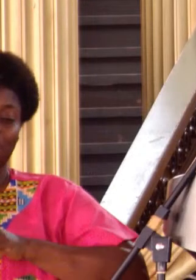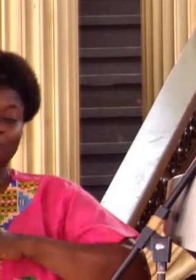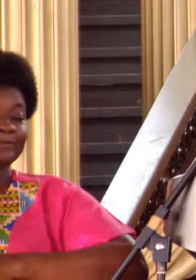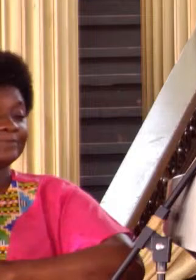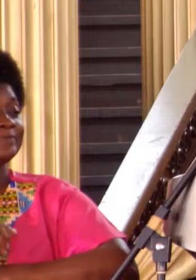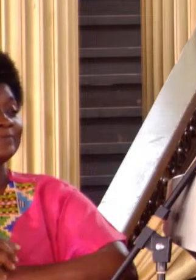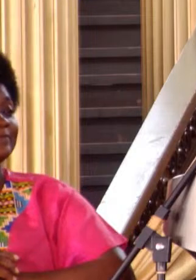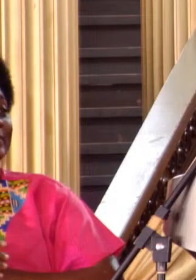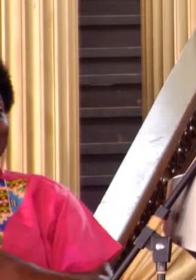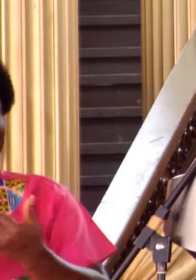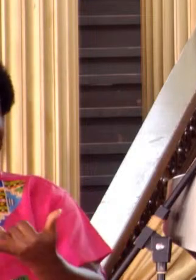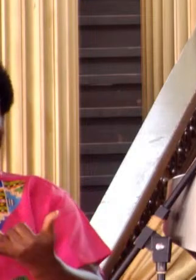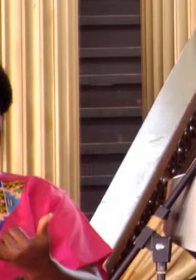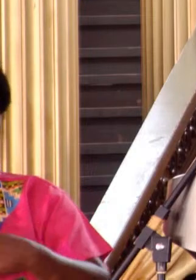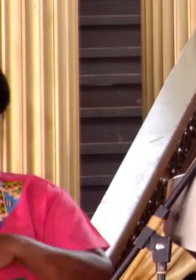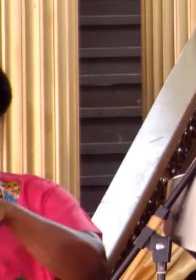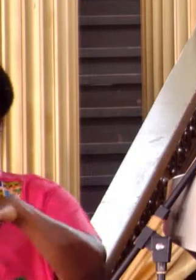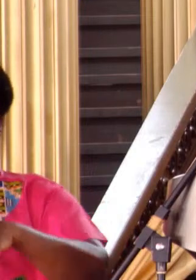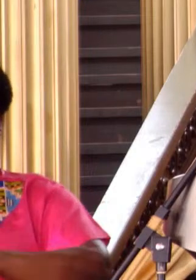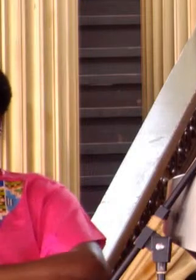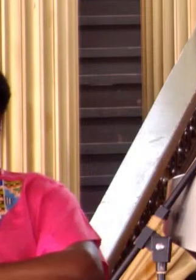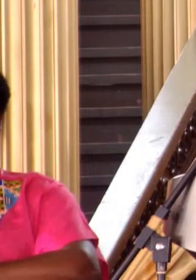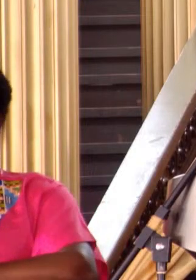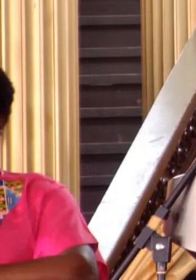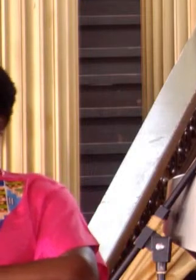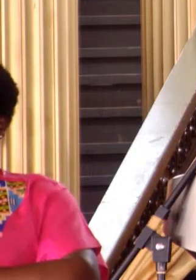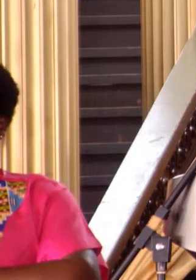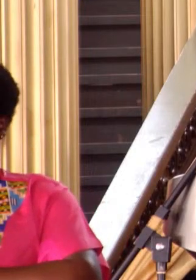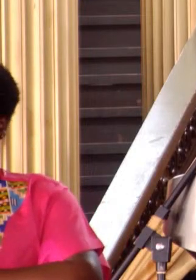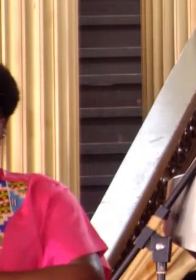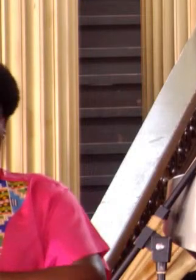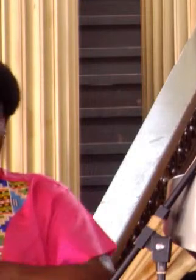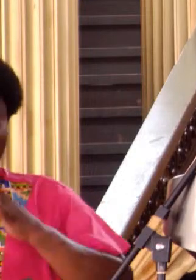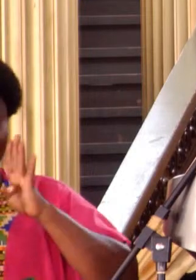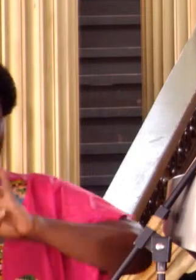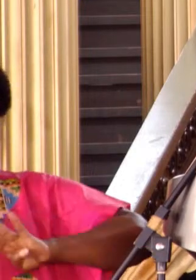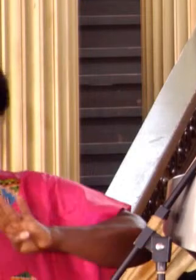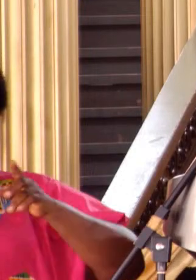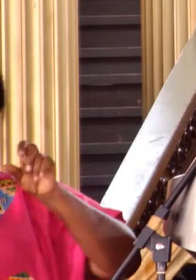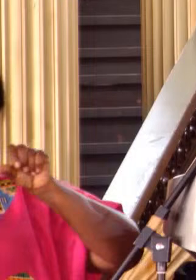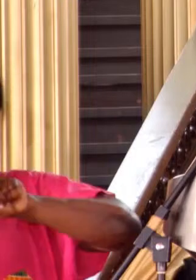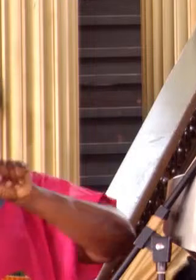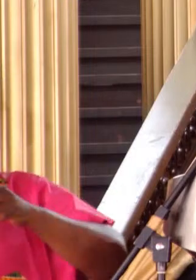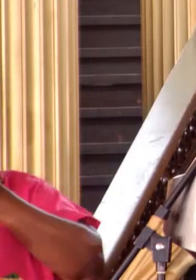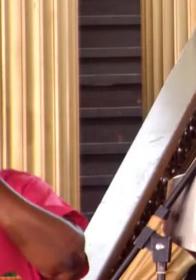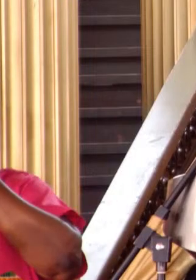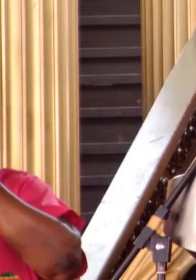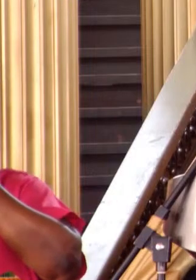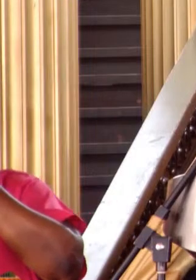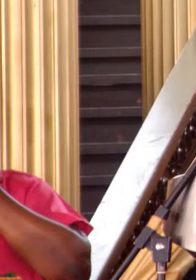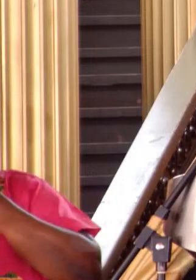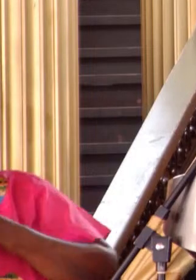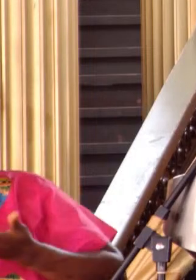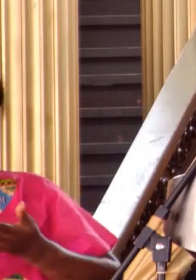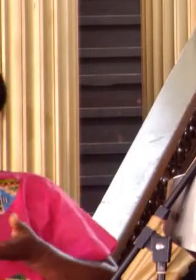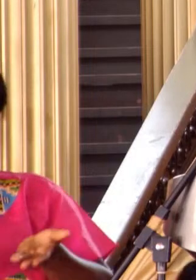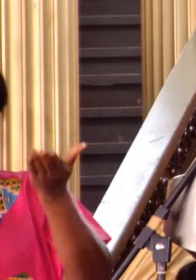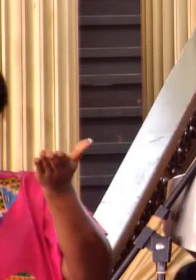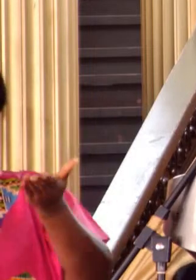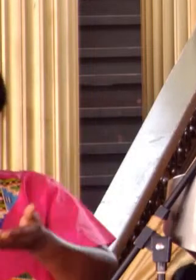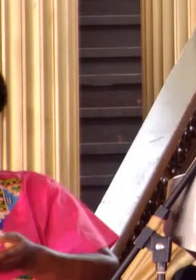I'll now call on the Dean of the School of Biological Sciences to present the Bachelor of Science students of the